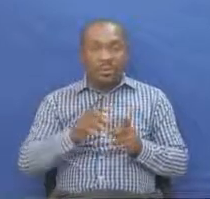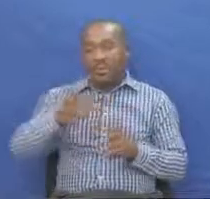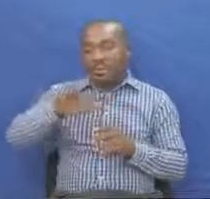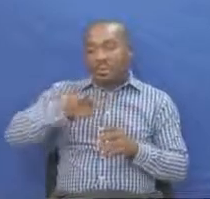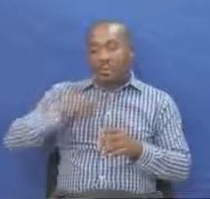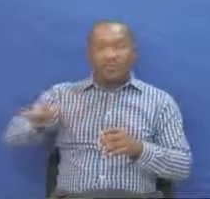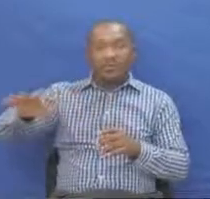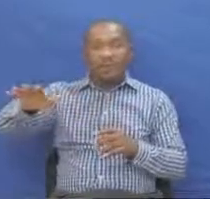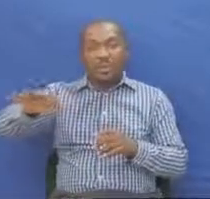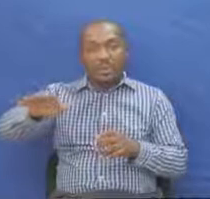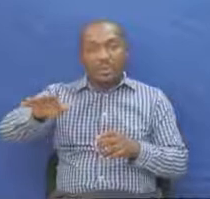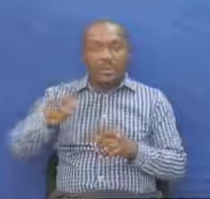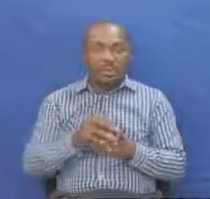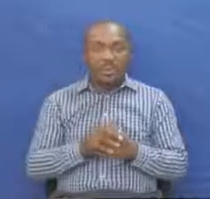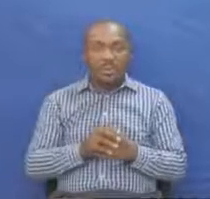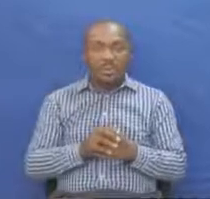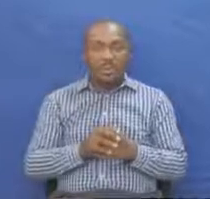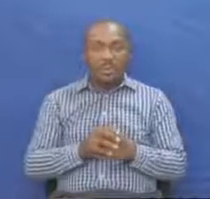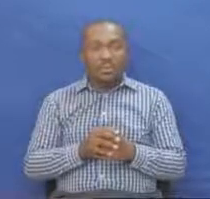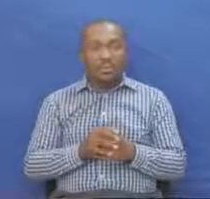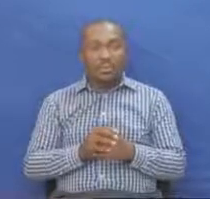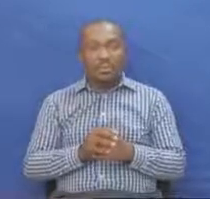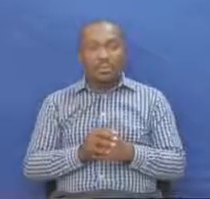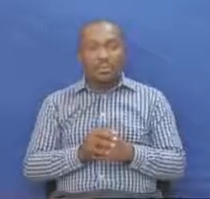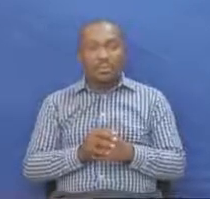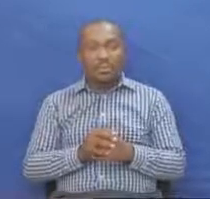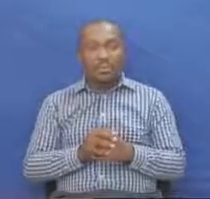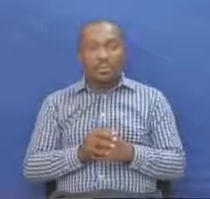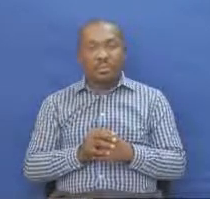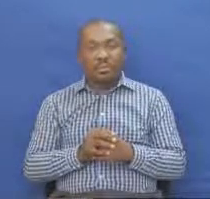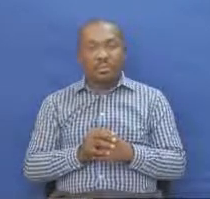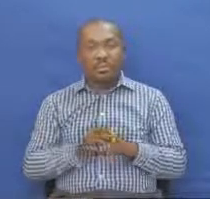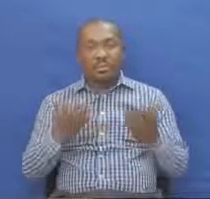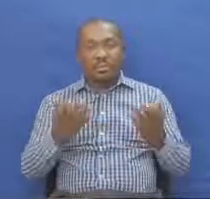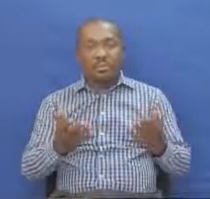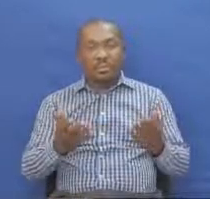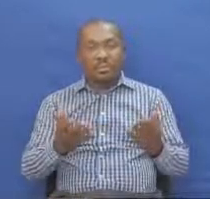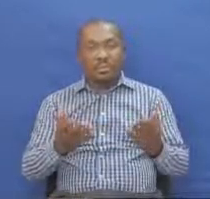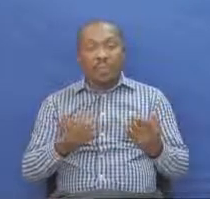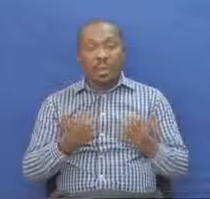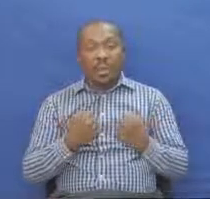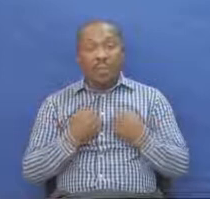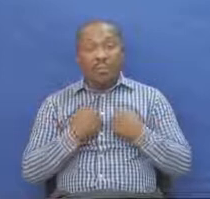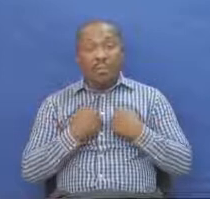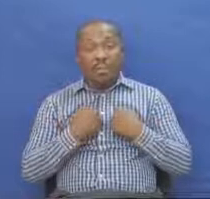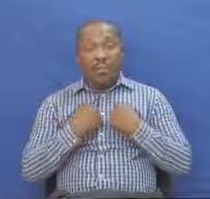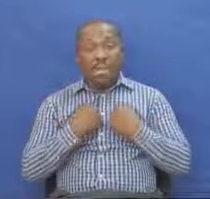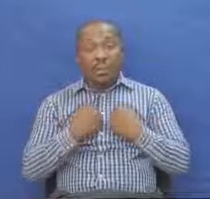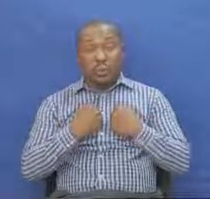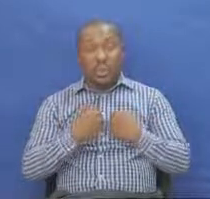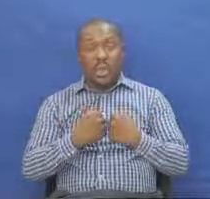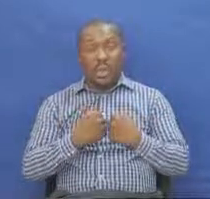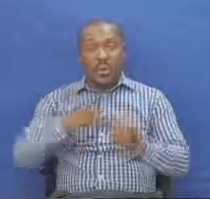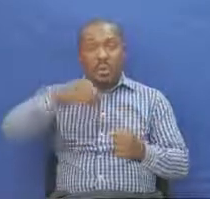A matured organism or a grown organism can live in a very cold regions, can live in a very hot regions, can live